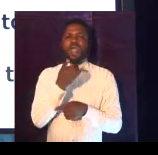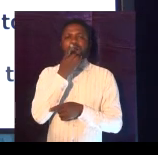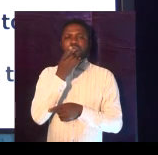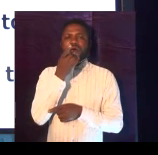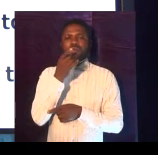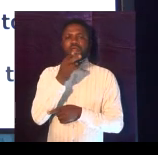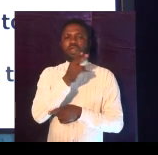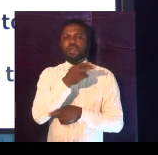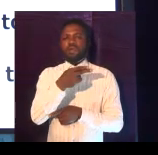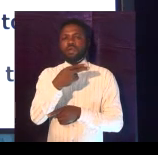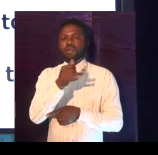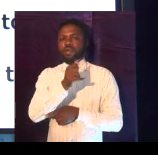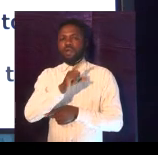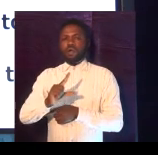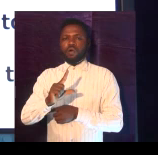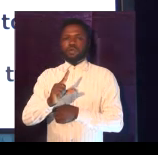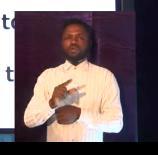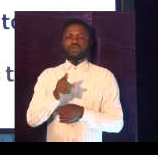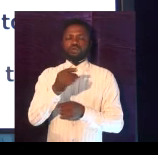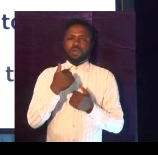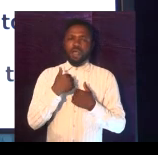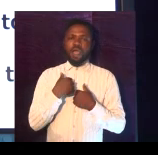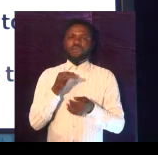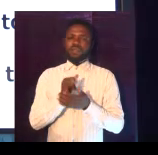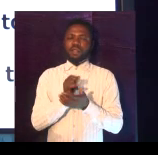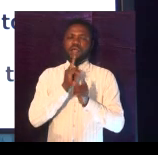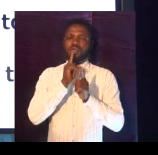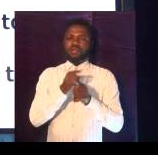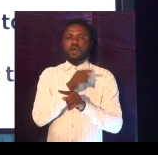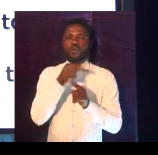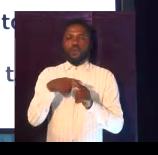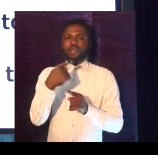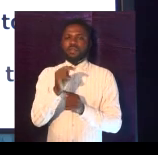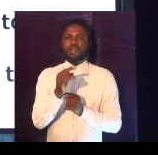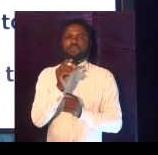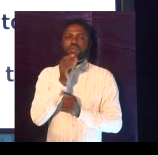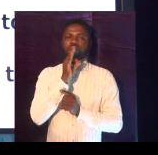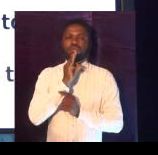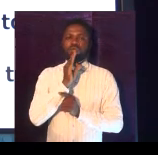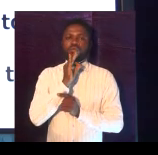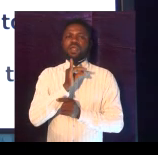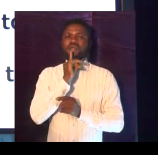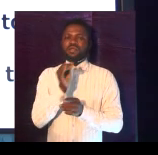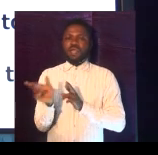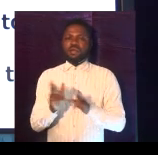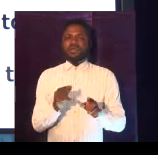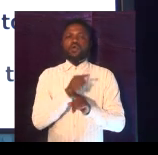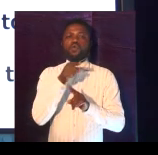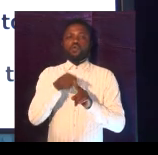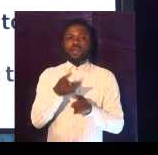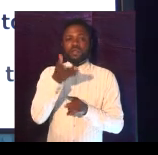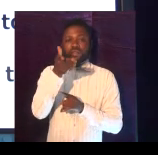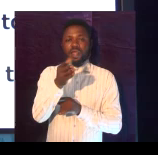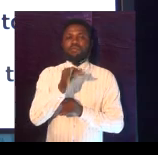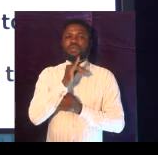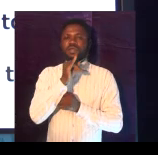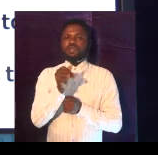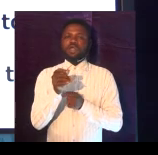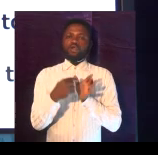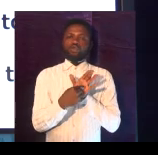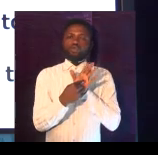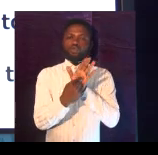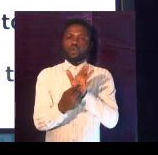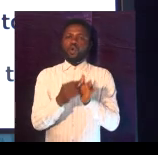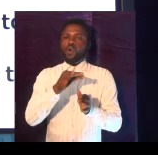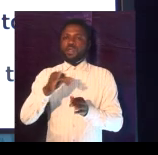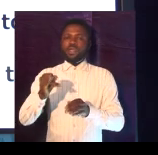hall? And you have that response, when the food is ready. When here is